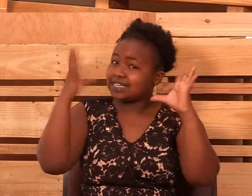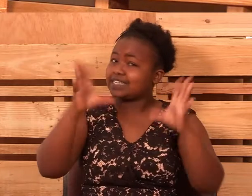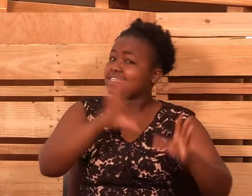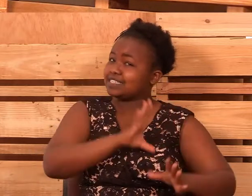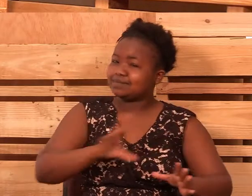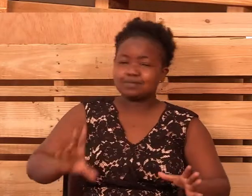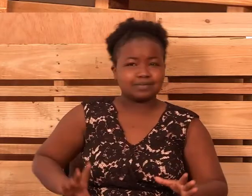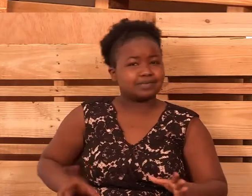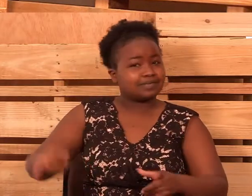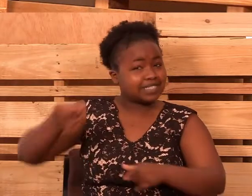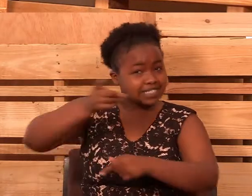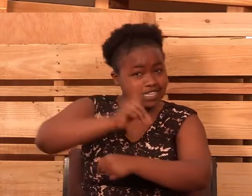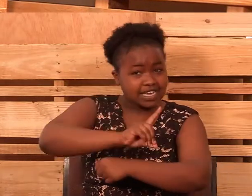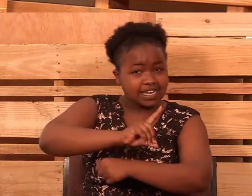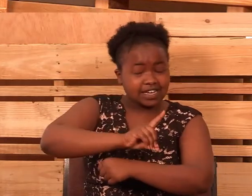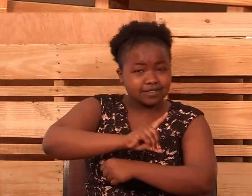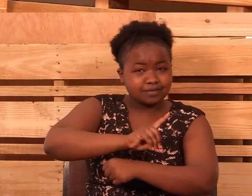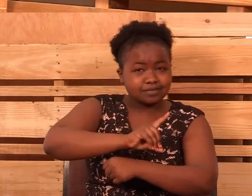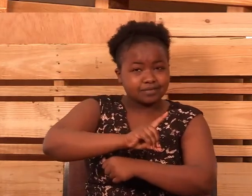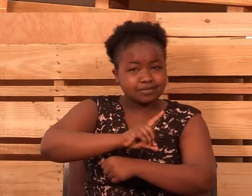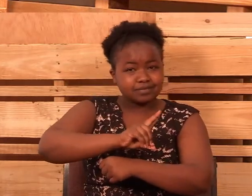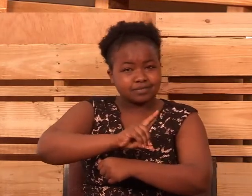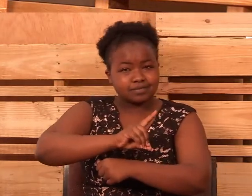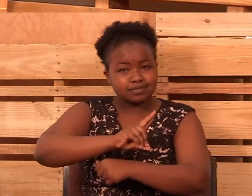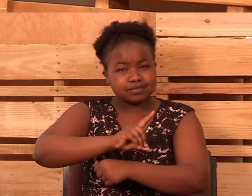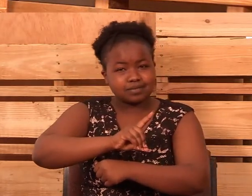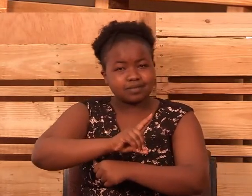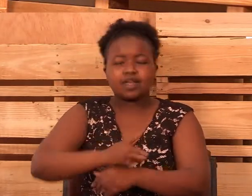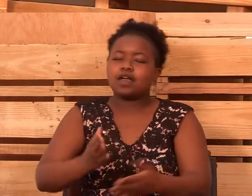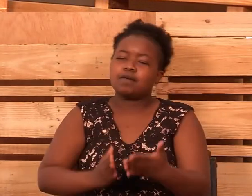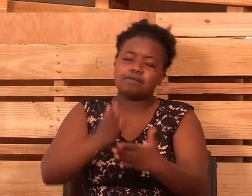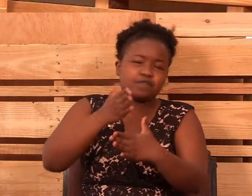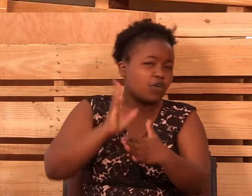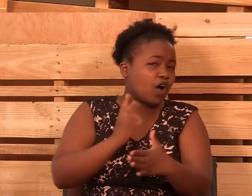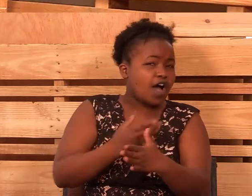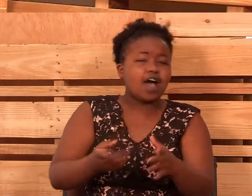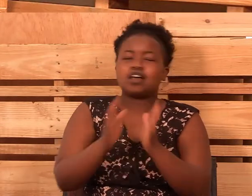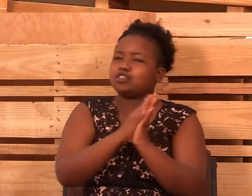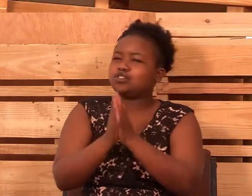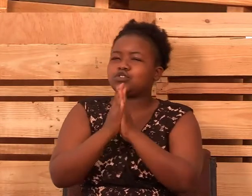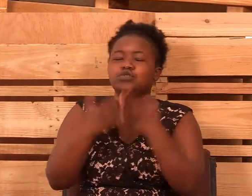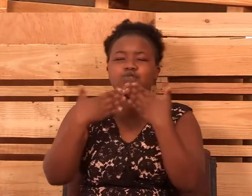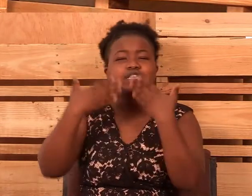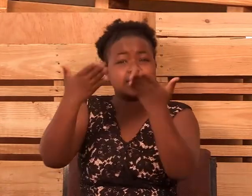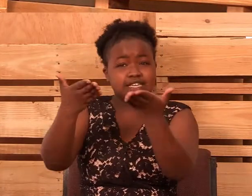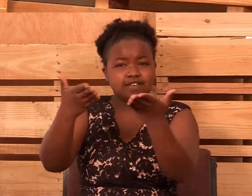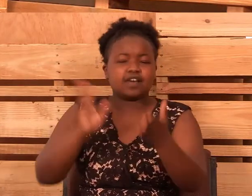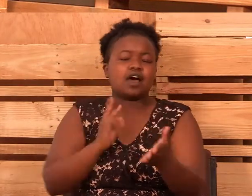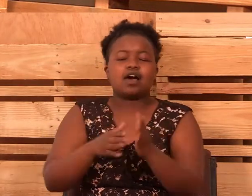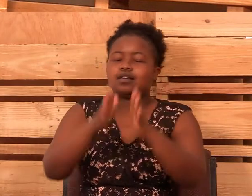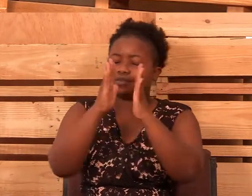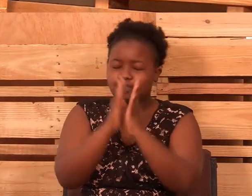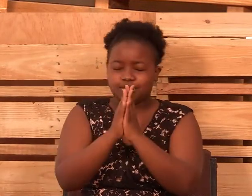Christmas. What is Christmas? Do you know what Christmas is? And before we get into that story, shall we